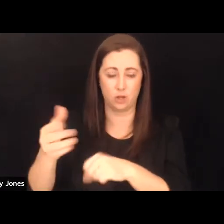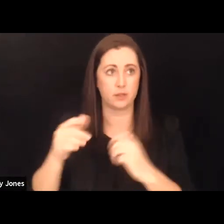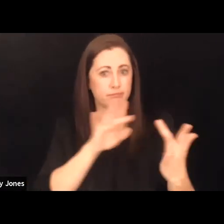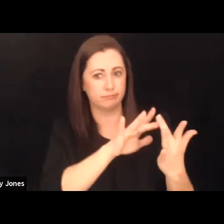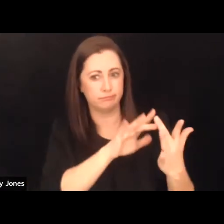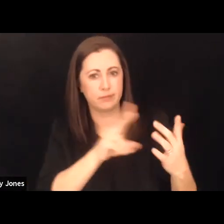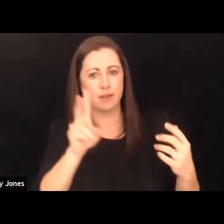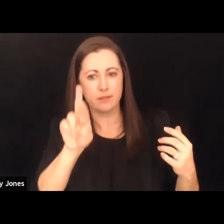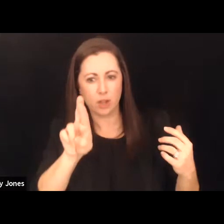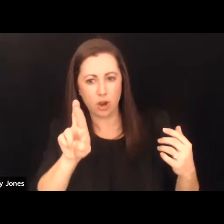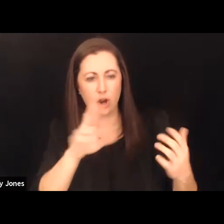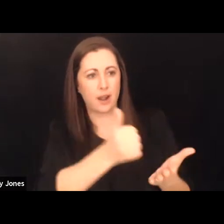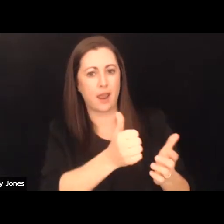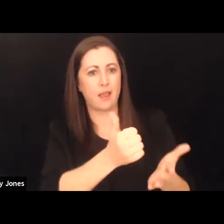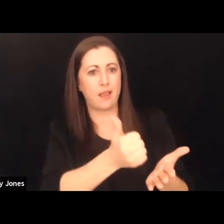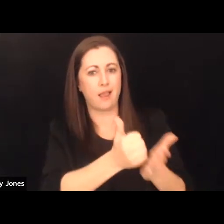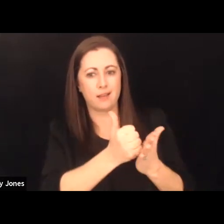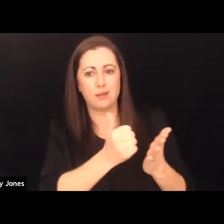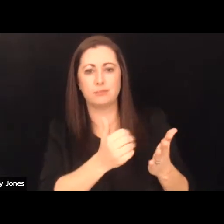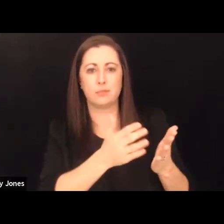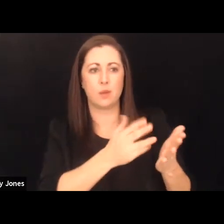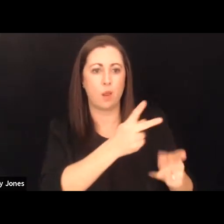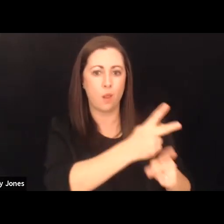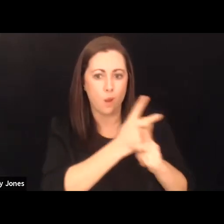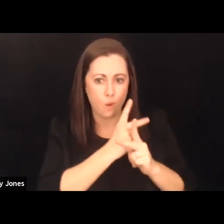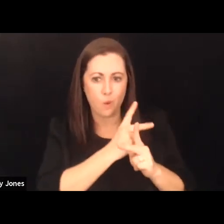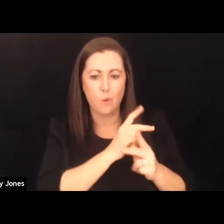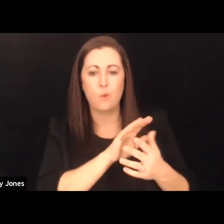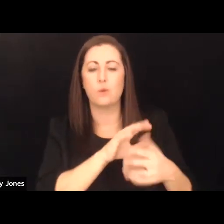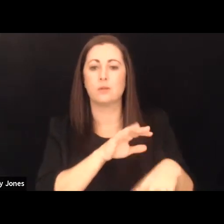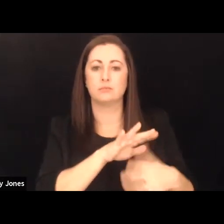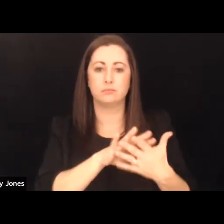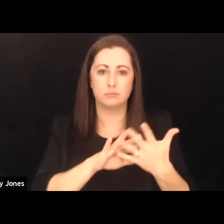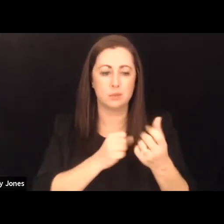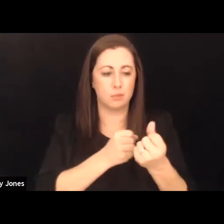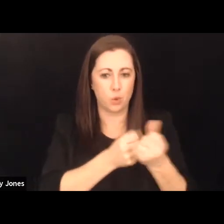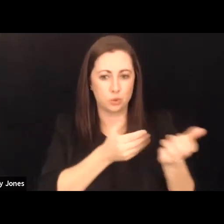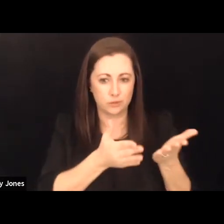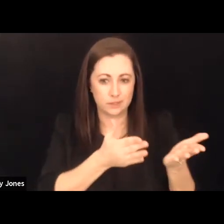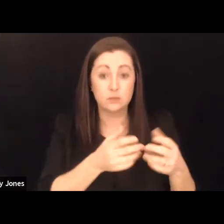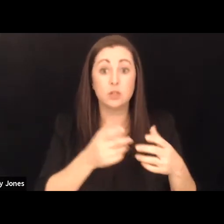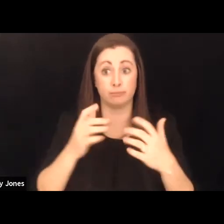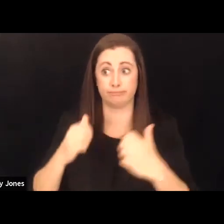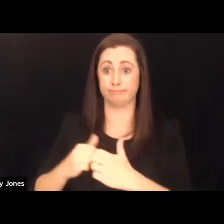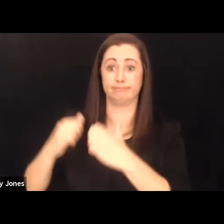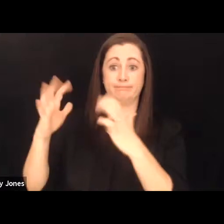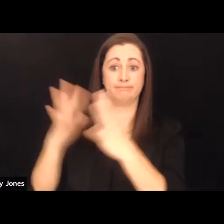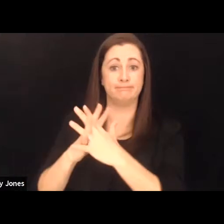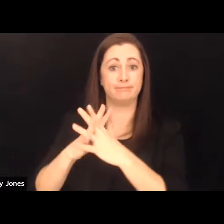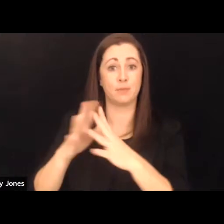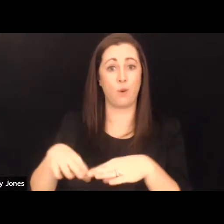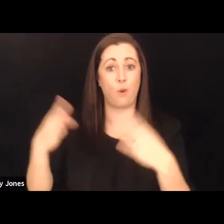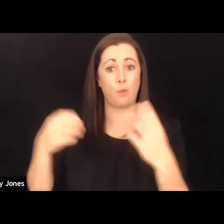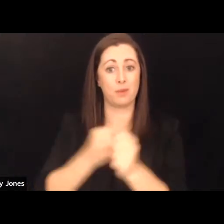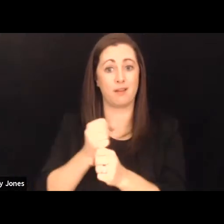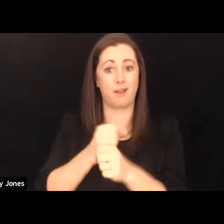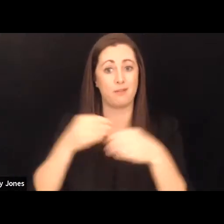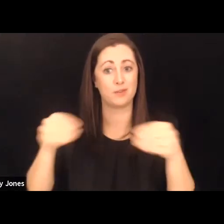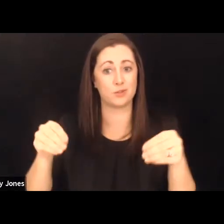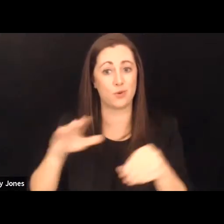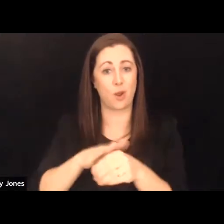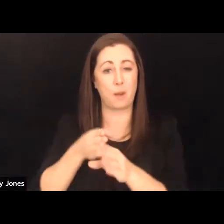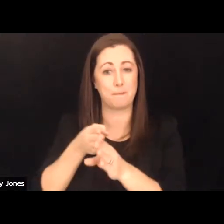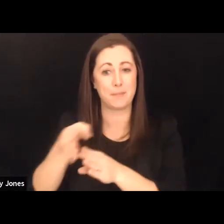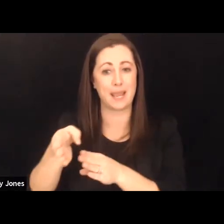things and support service. And Em opened her coffee shop on Main Street. It was very simple